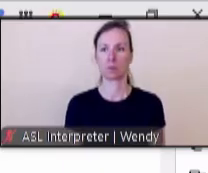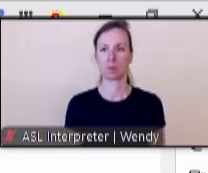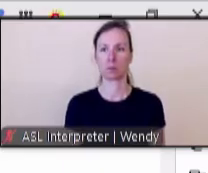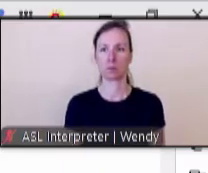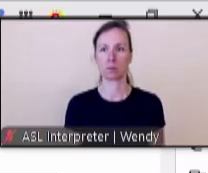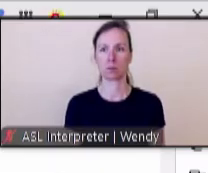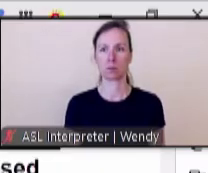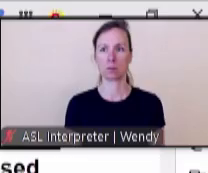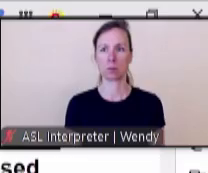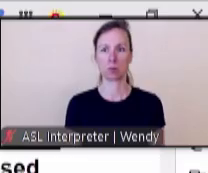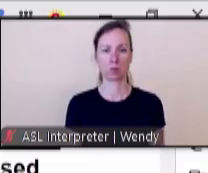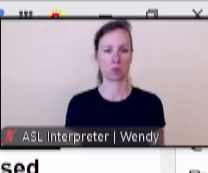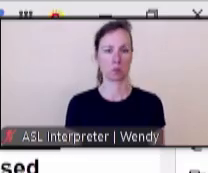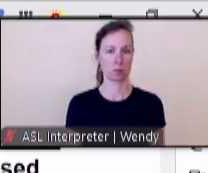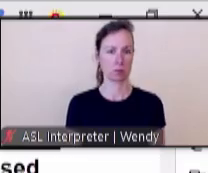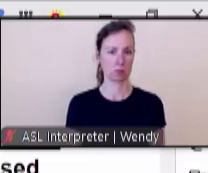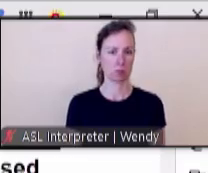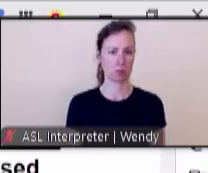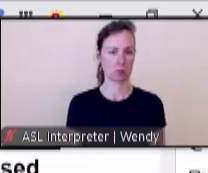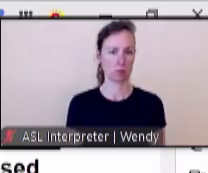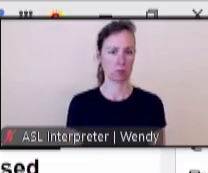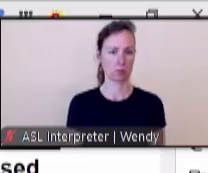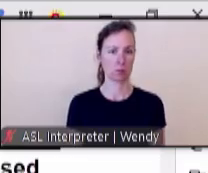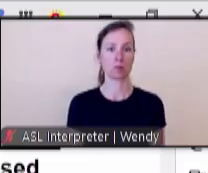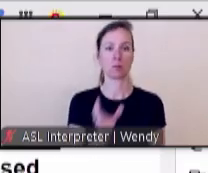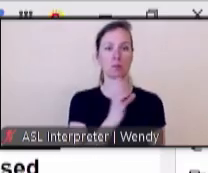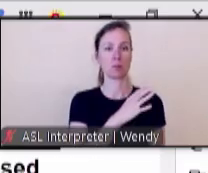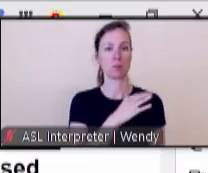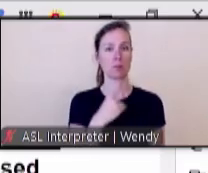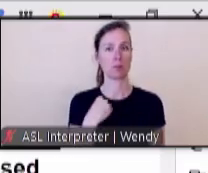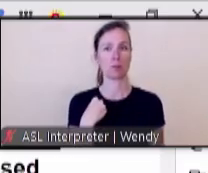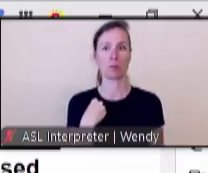Okay. Councilman Bennett? Yeah, actually, all right, so